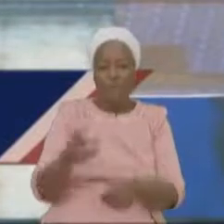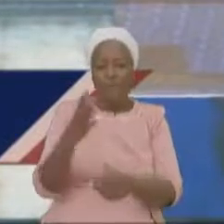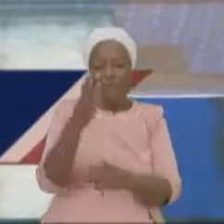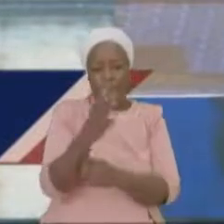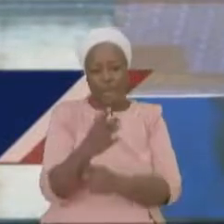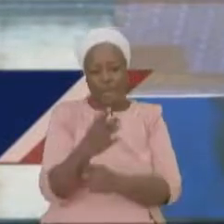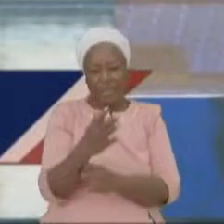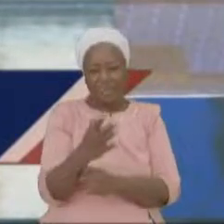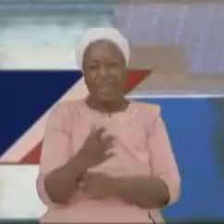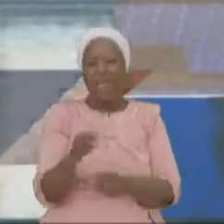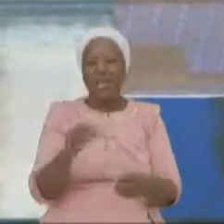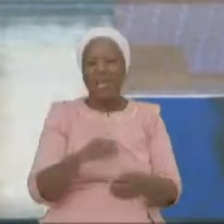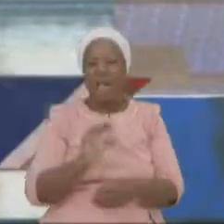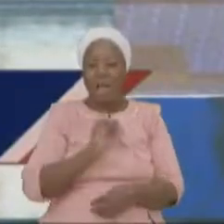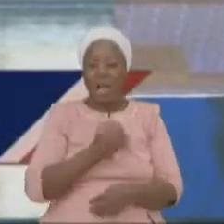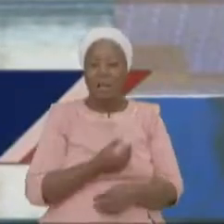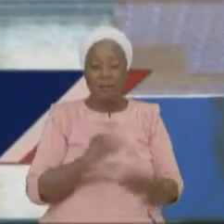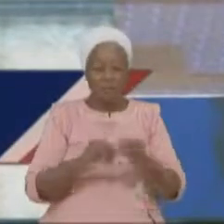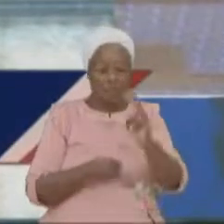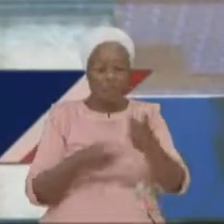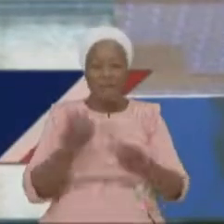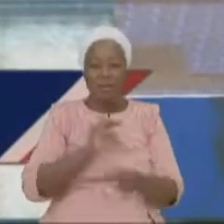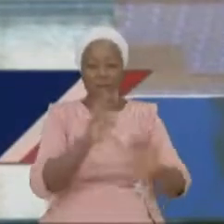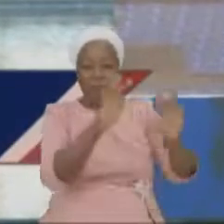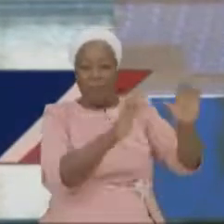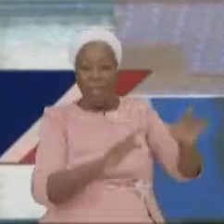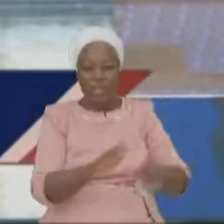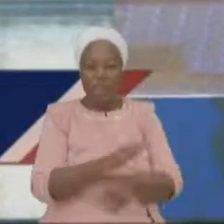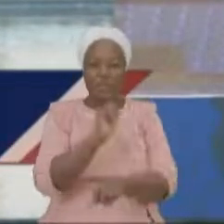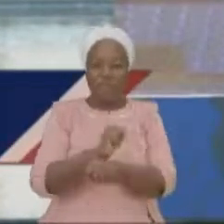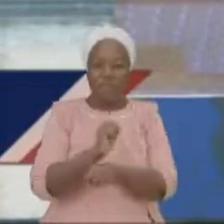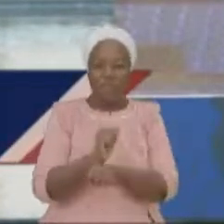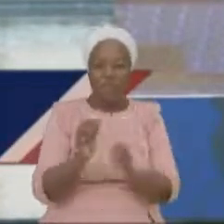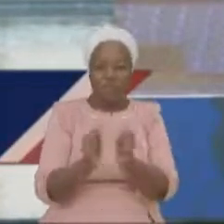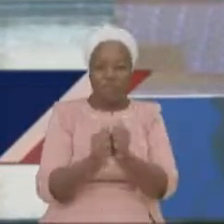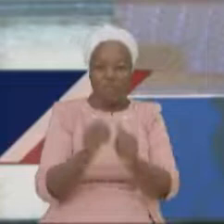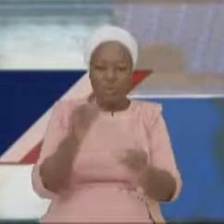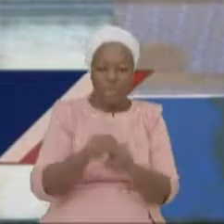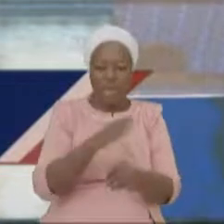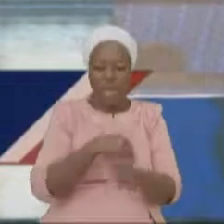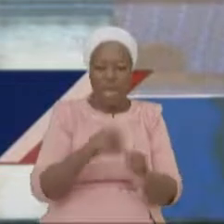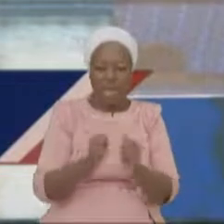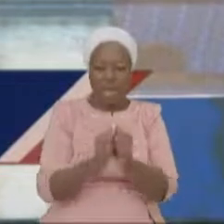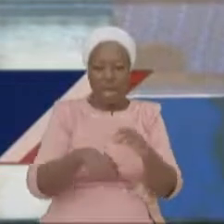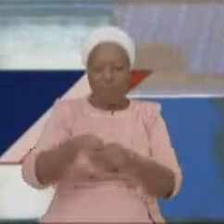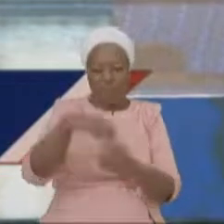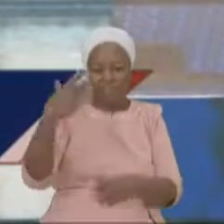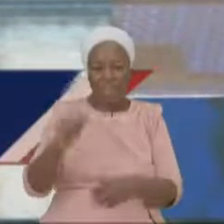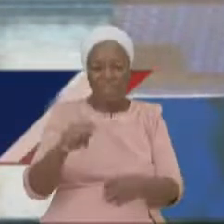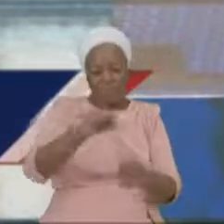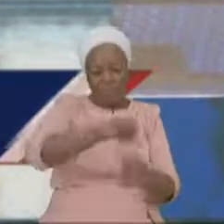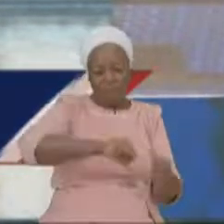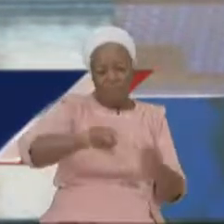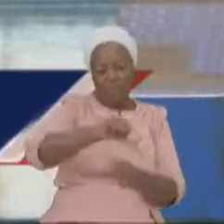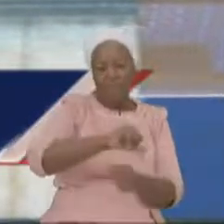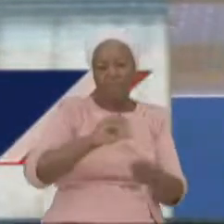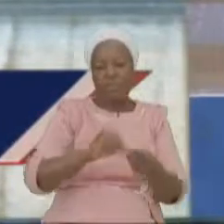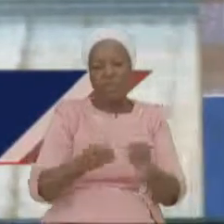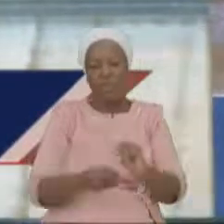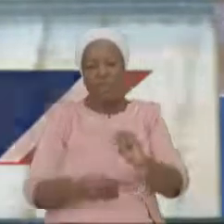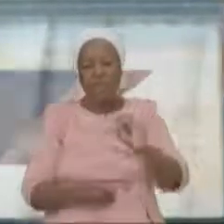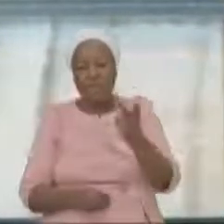our merciful works within and outside the fellowship. Number three,